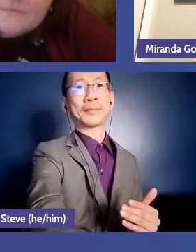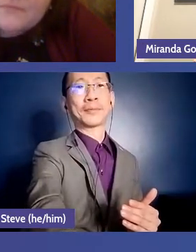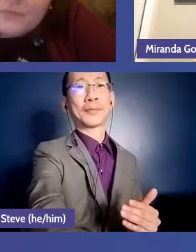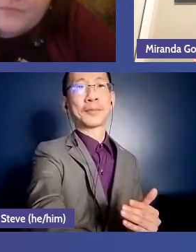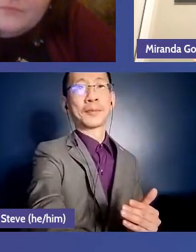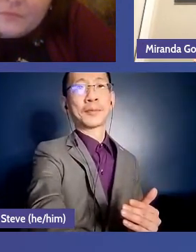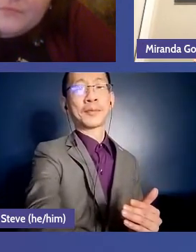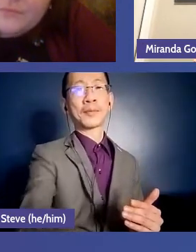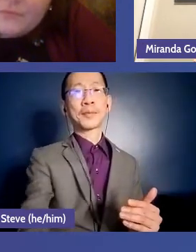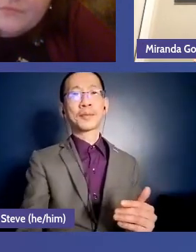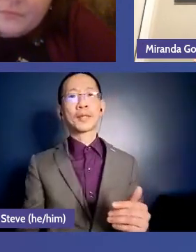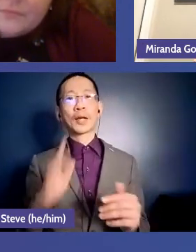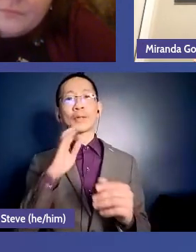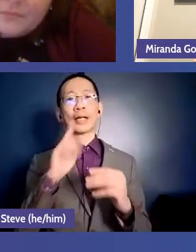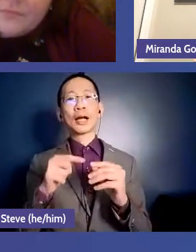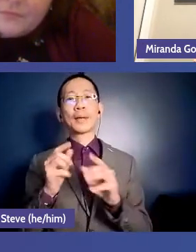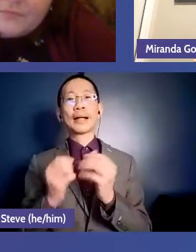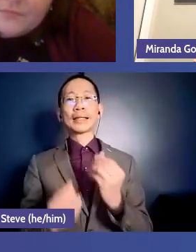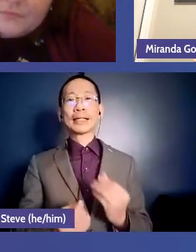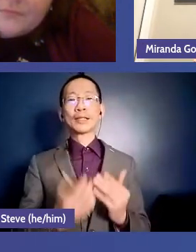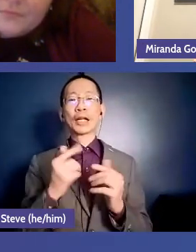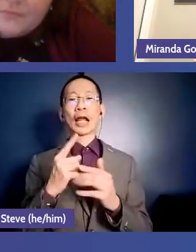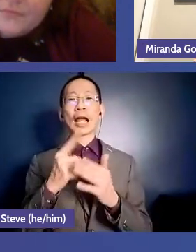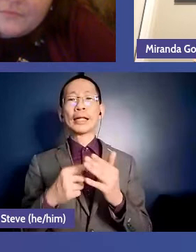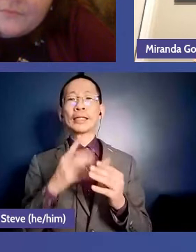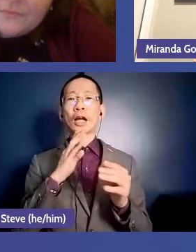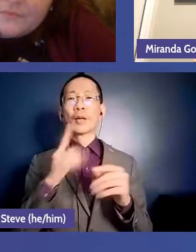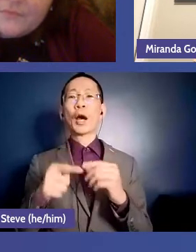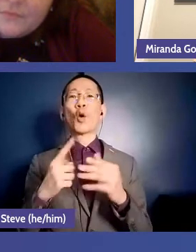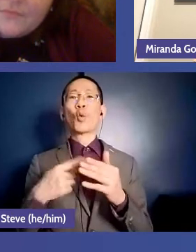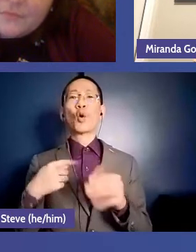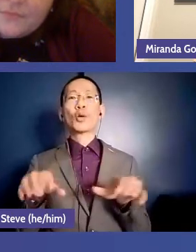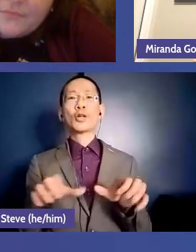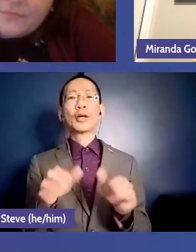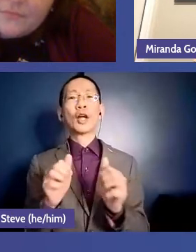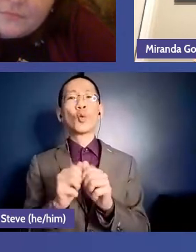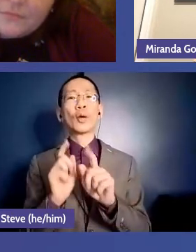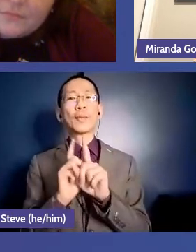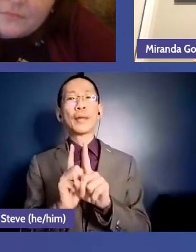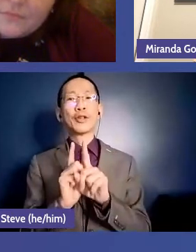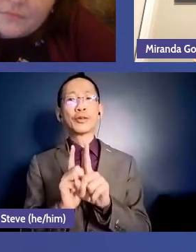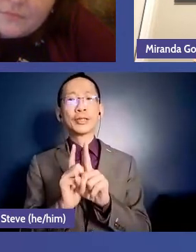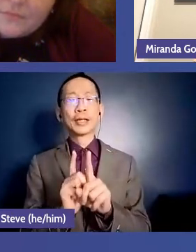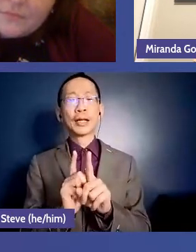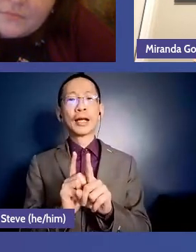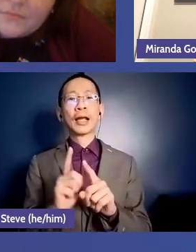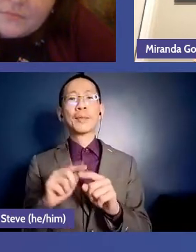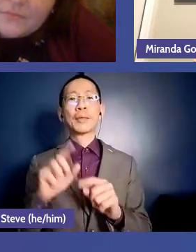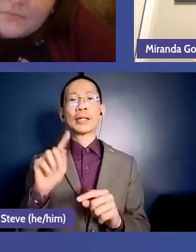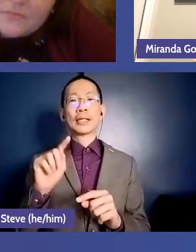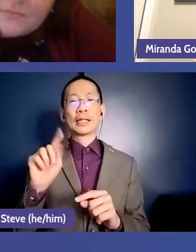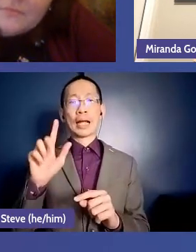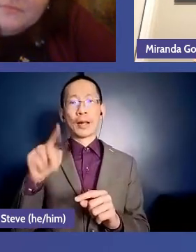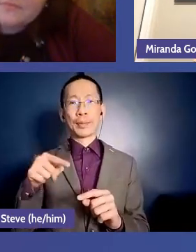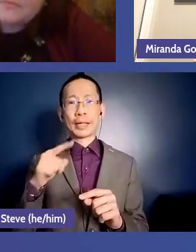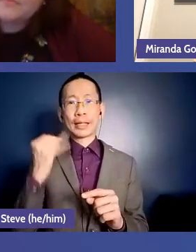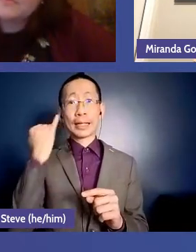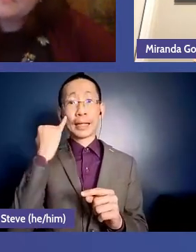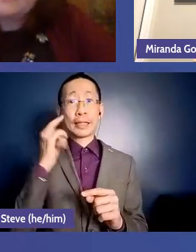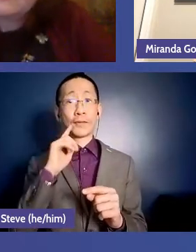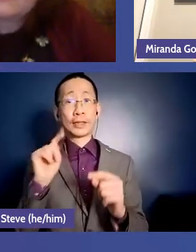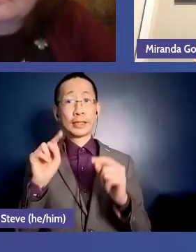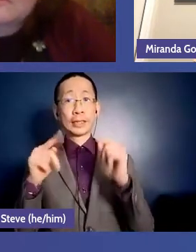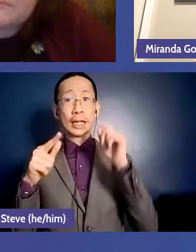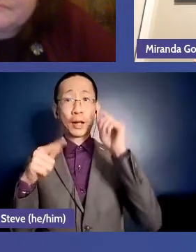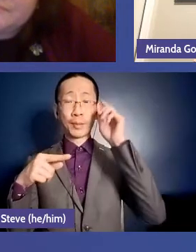and then go into kind of what it is that we're doing and in terms of mentorship. But TTLP was, the idea for TTLP really